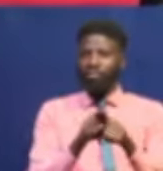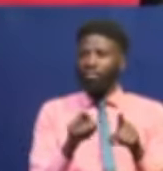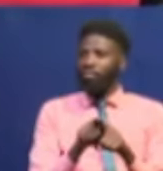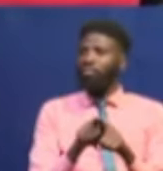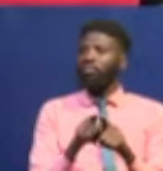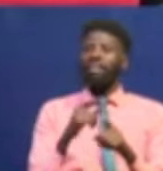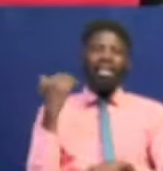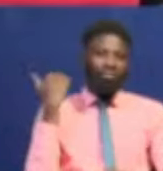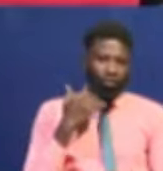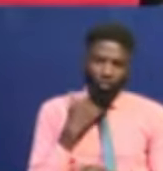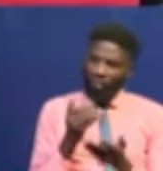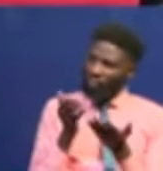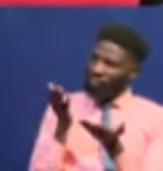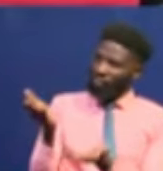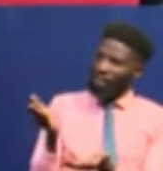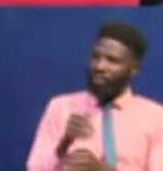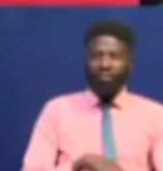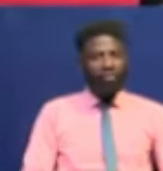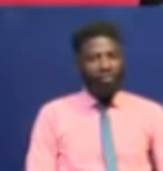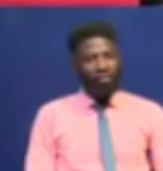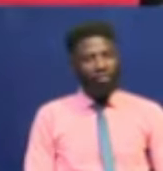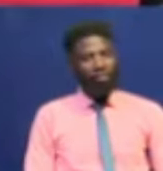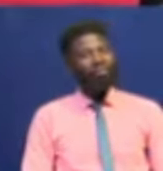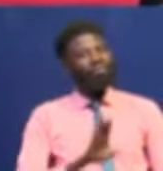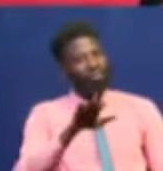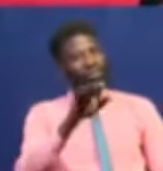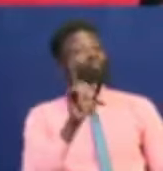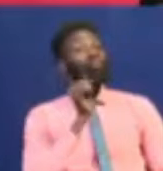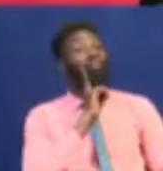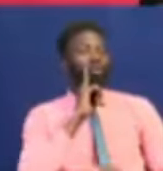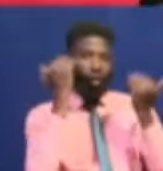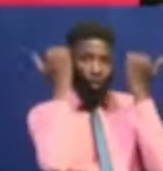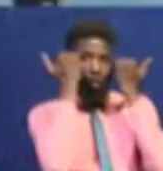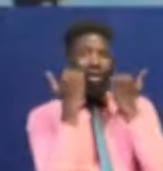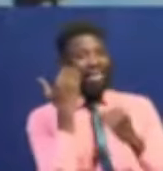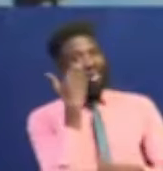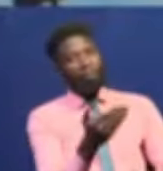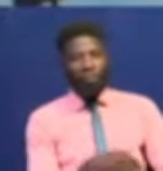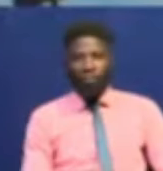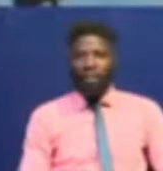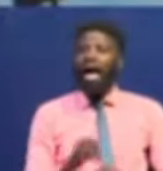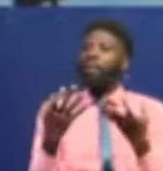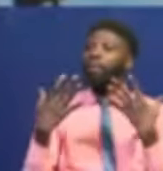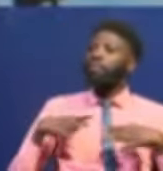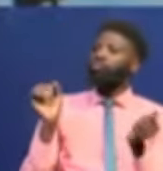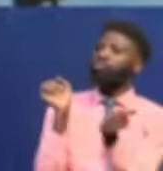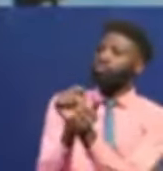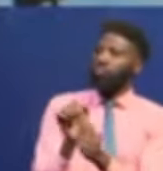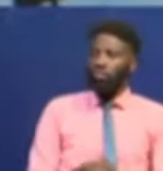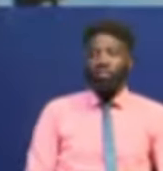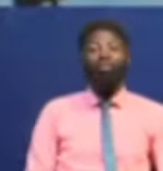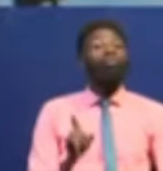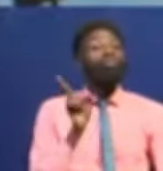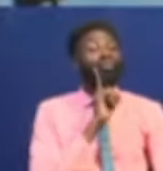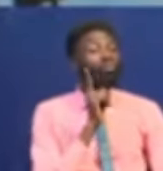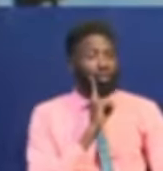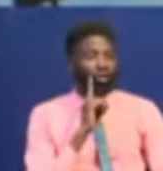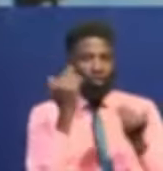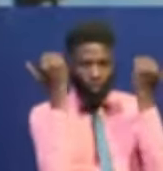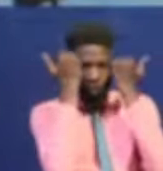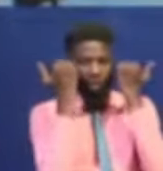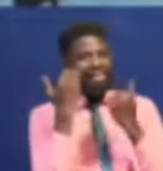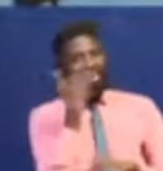were criminal elements, they... You will see them in court tomorrow. How many people are in custody? You will see them in court tomorrow. The